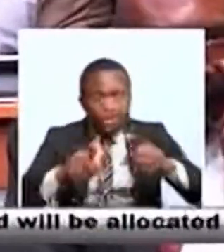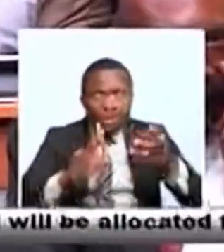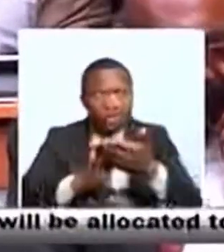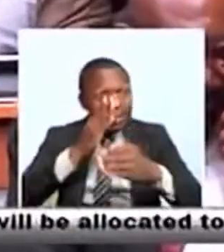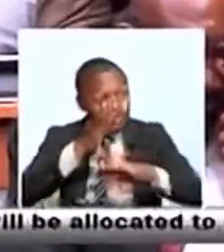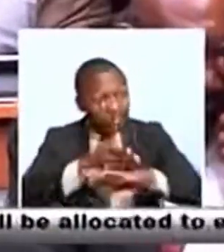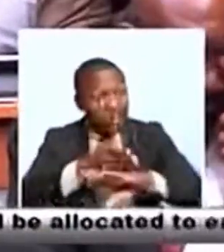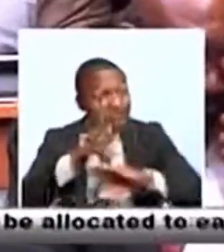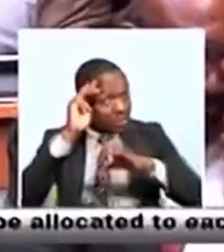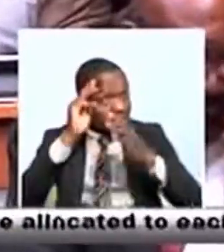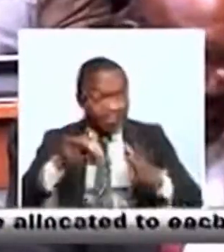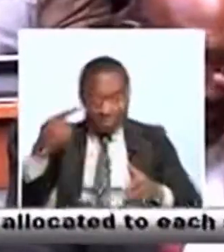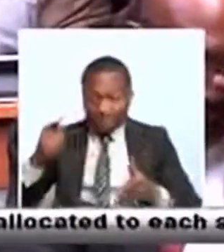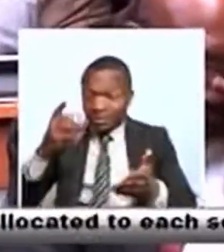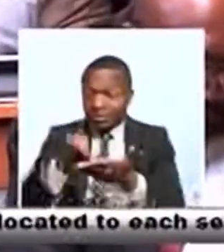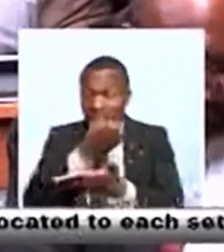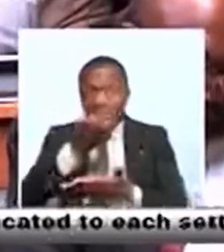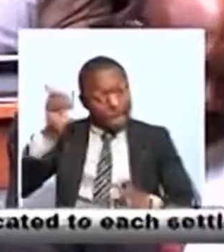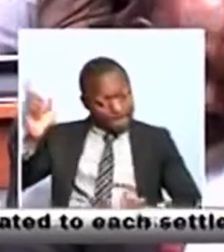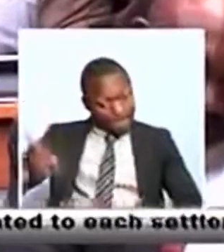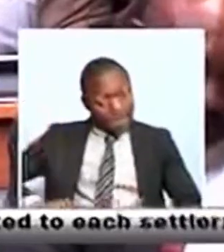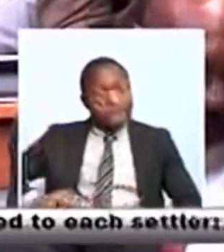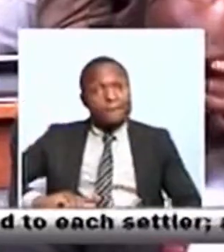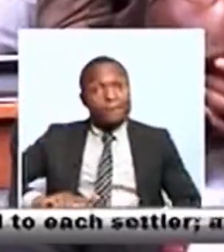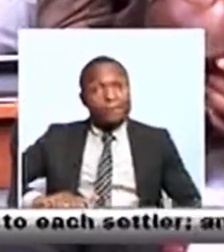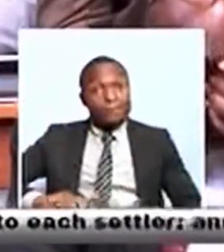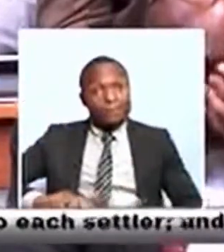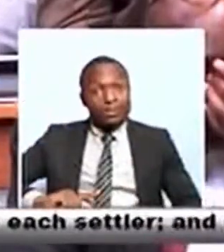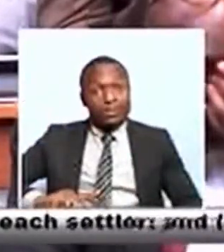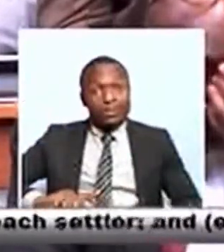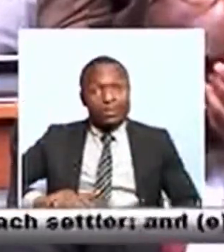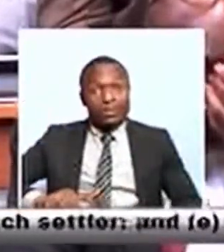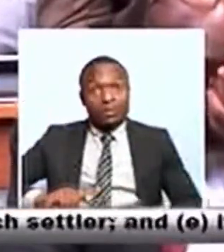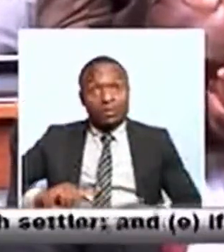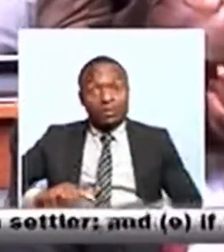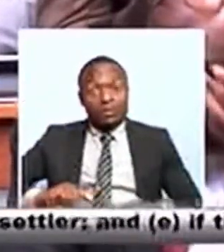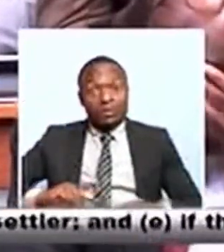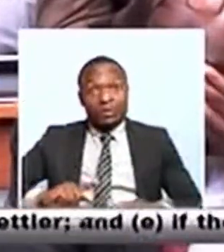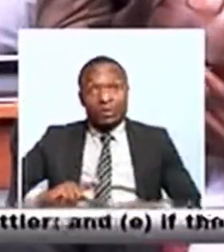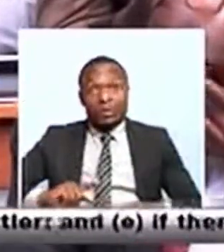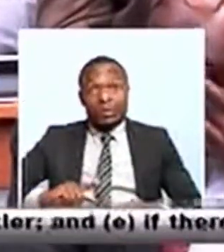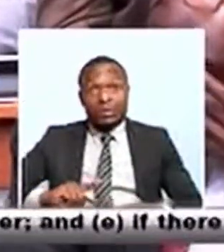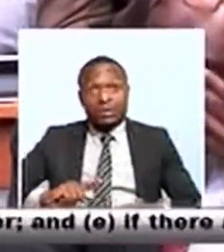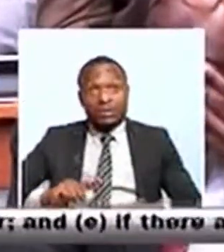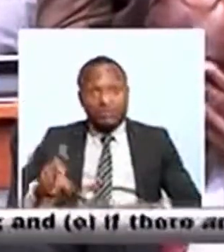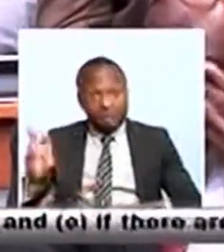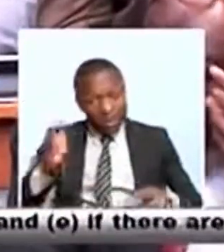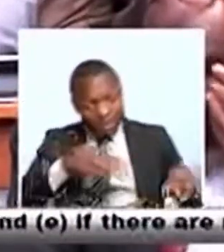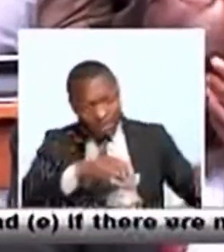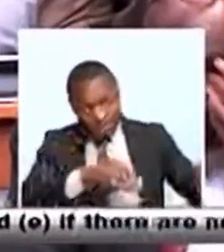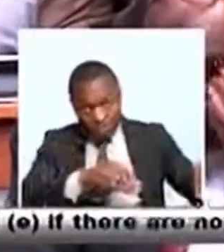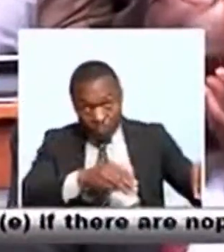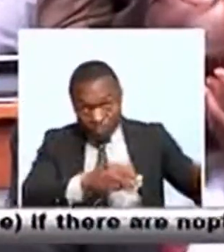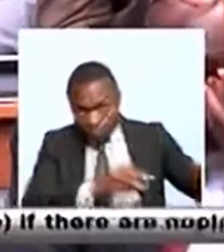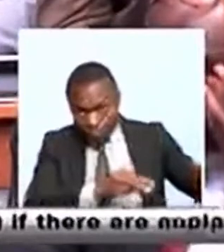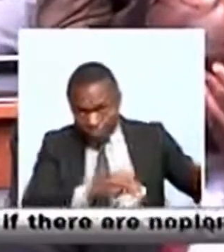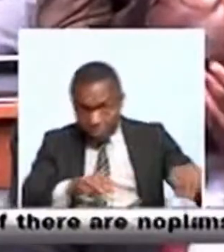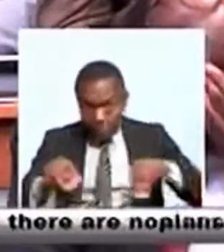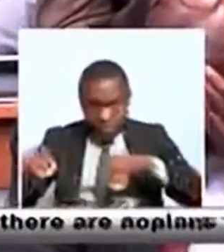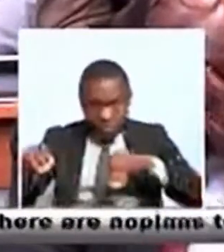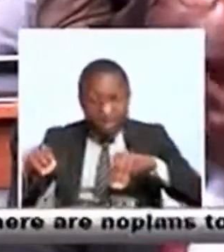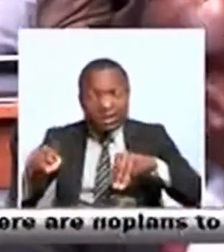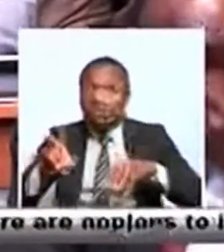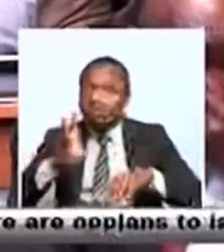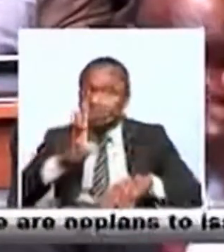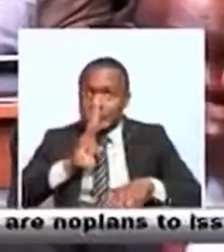satisfied that is not disturbing the natural movement of the water. If that's done, why not? We are